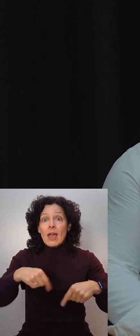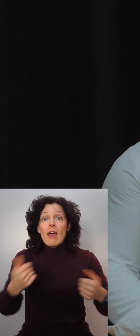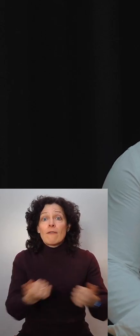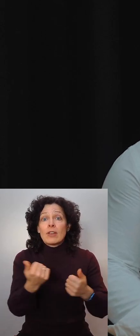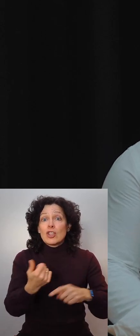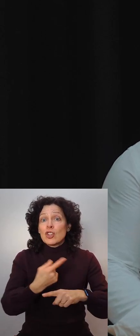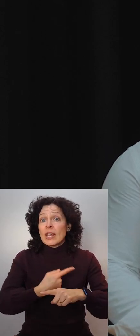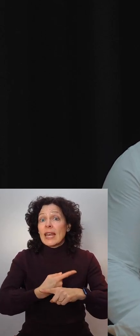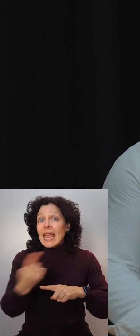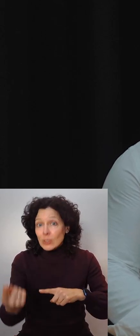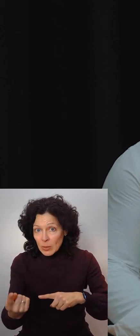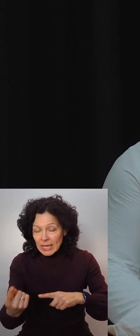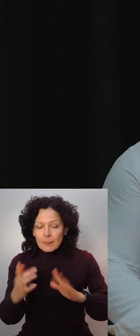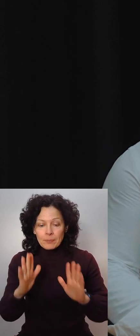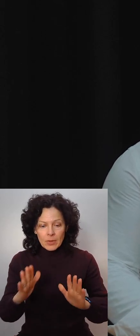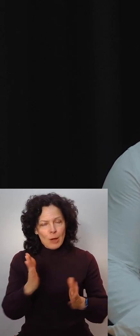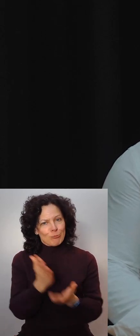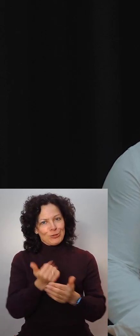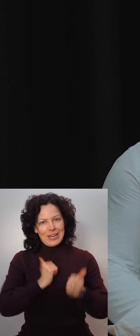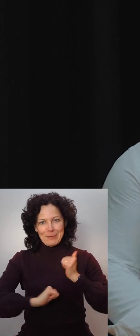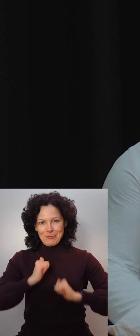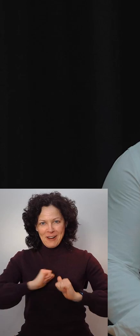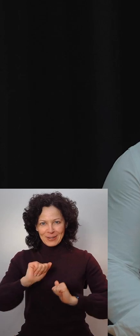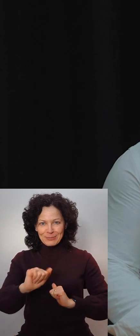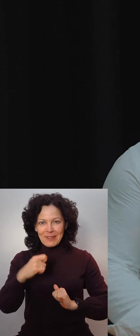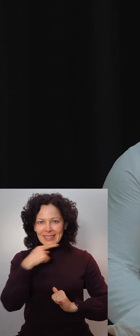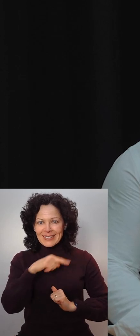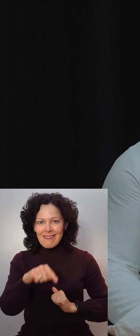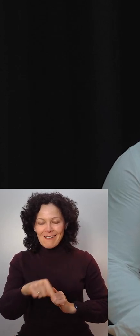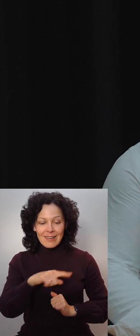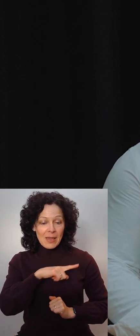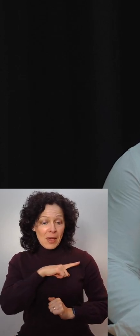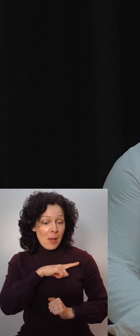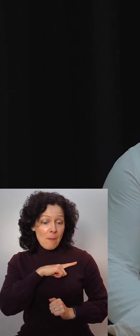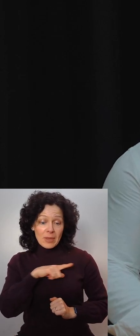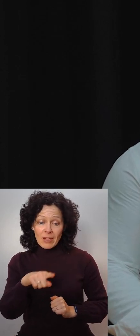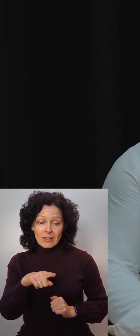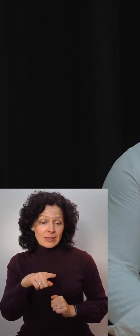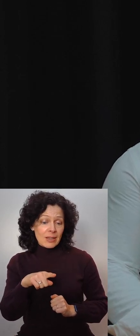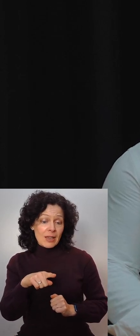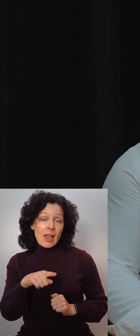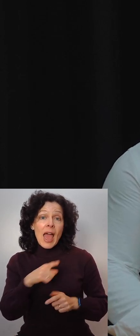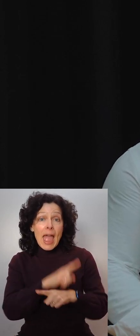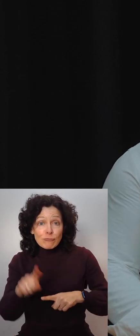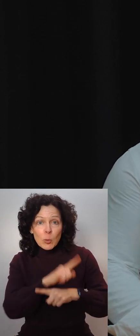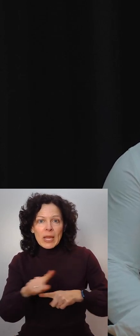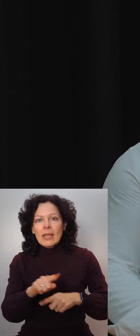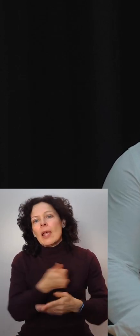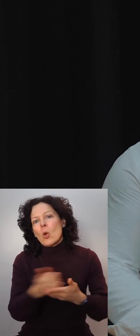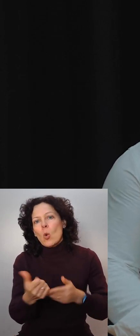week. And obviously, I'm really proud of him because I receive it every week. Like he got always 3 points.